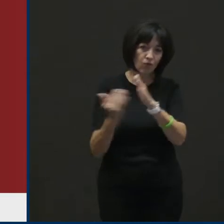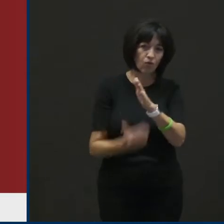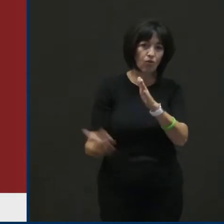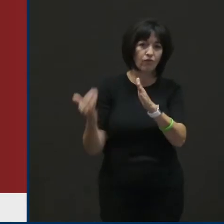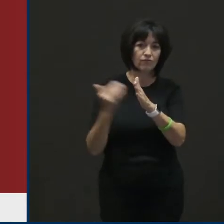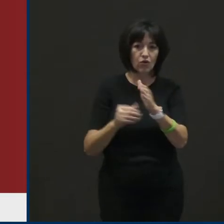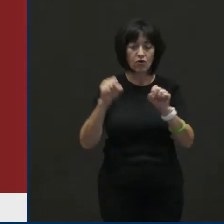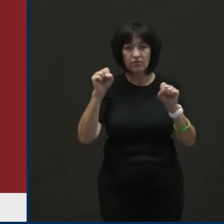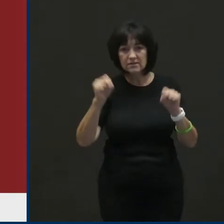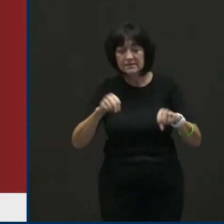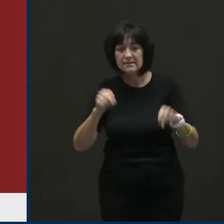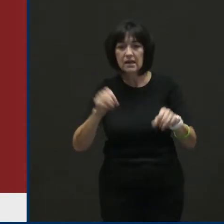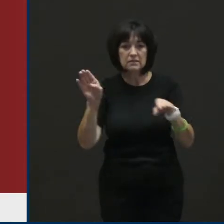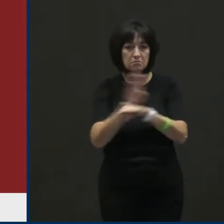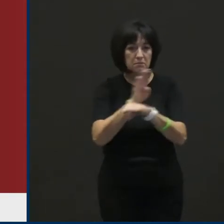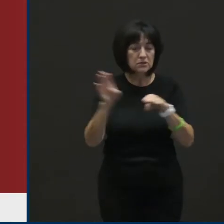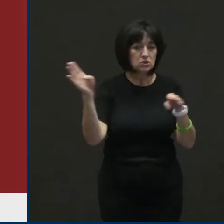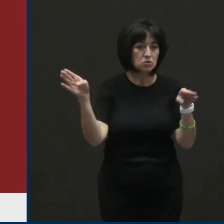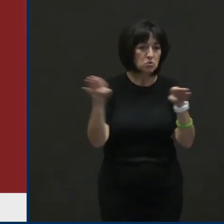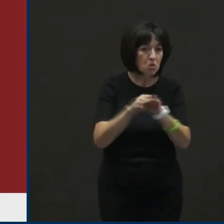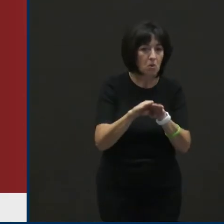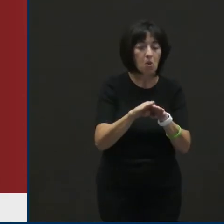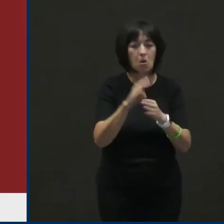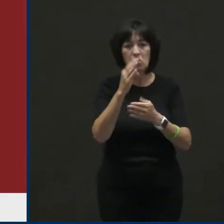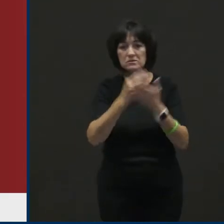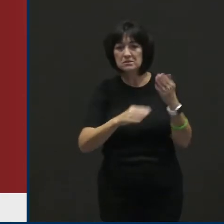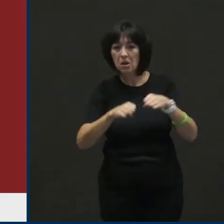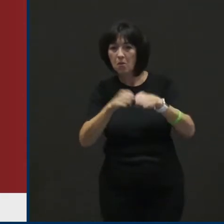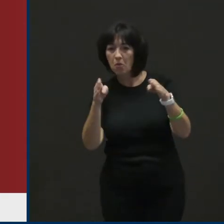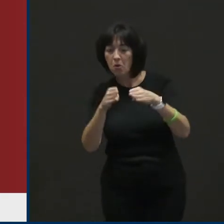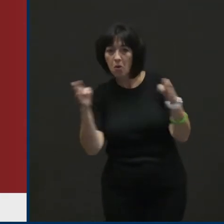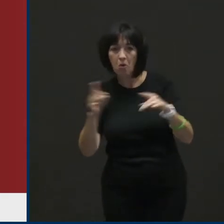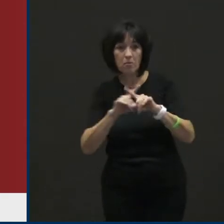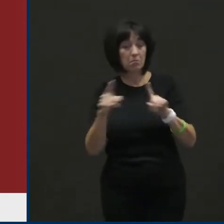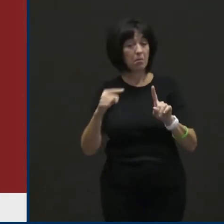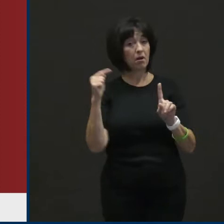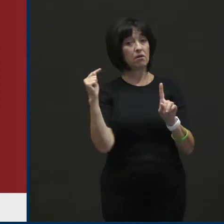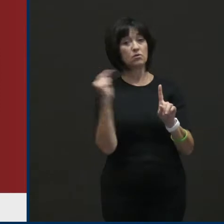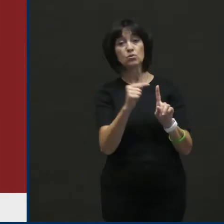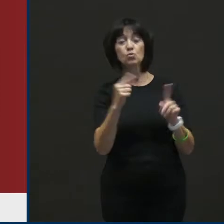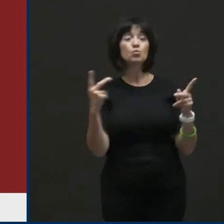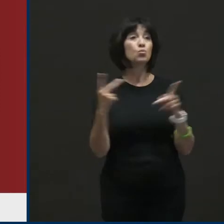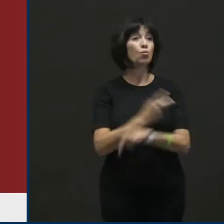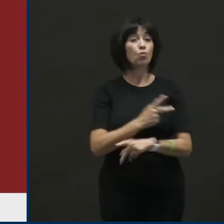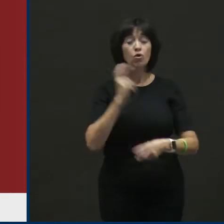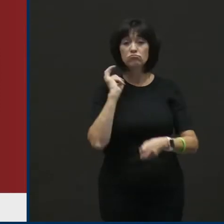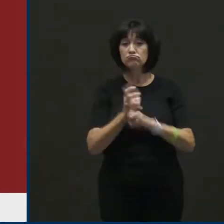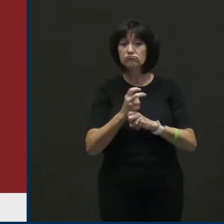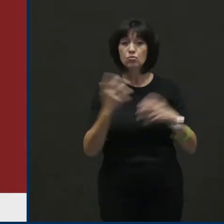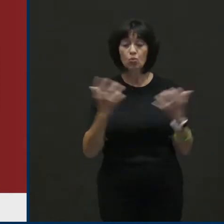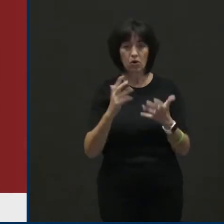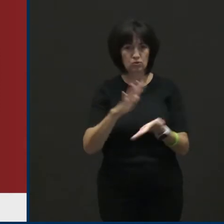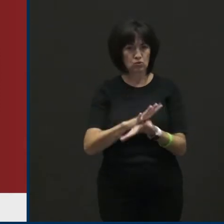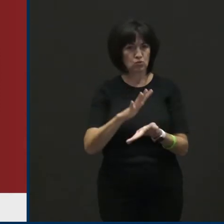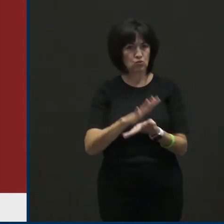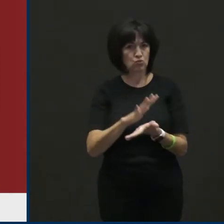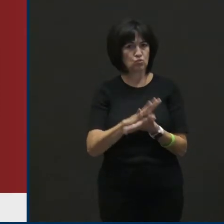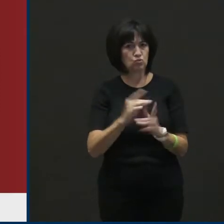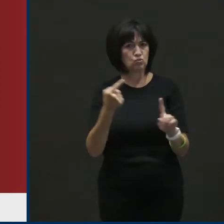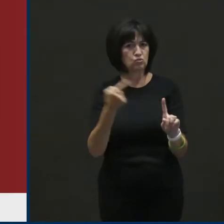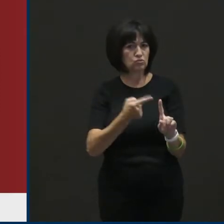people to stay at home under the emergency orders. But bringing back people back to work and back into school